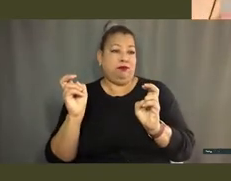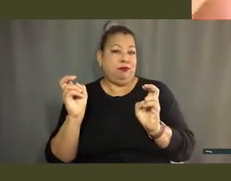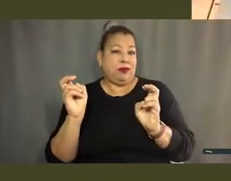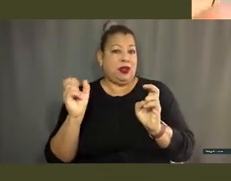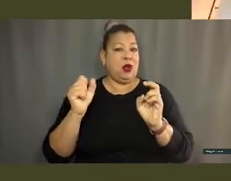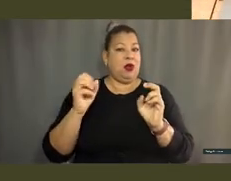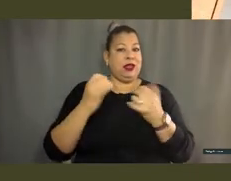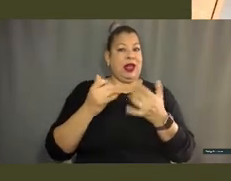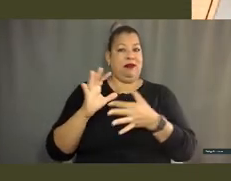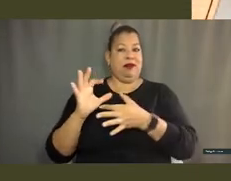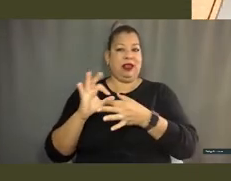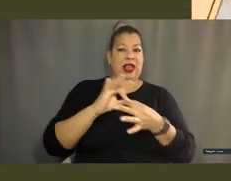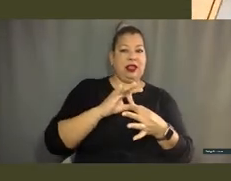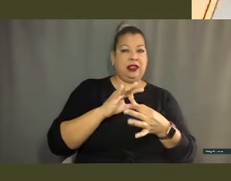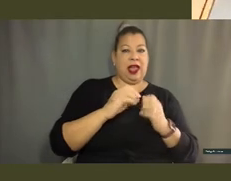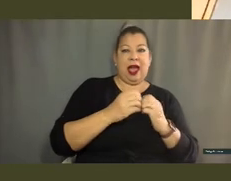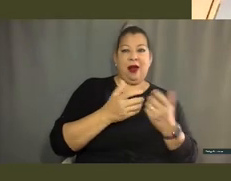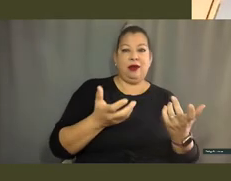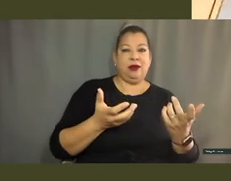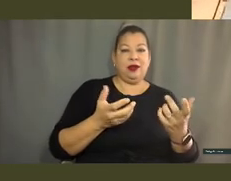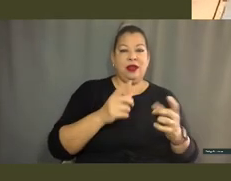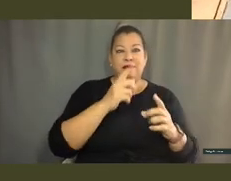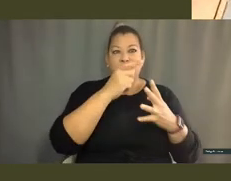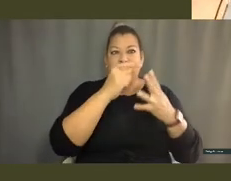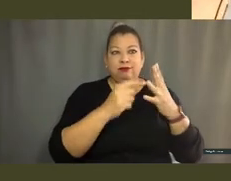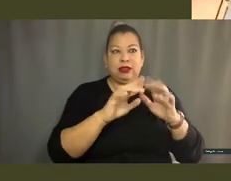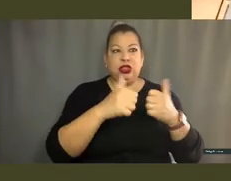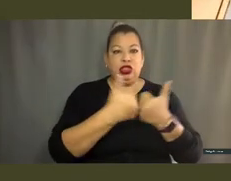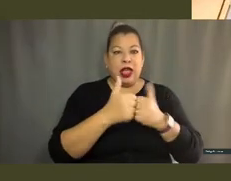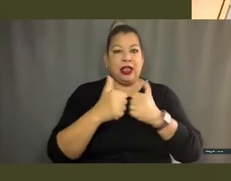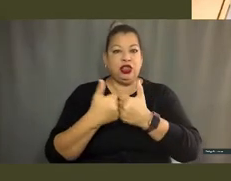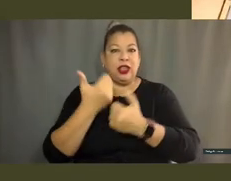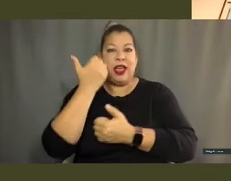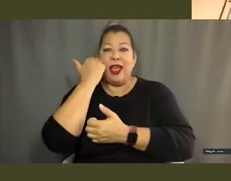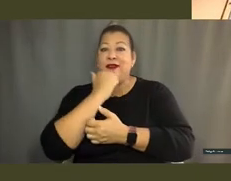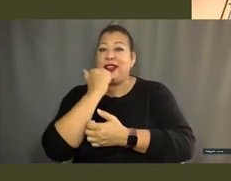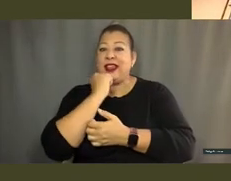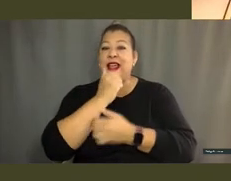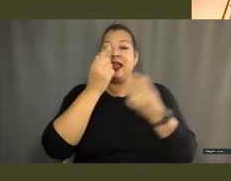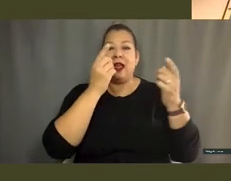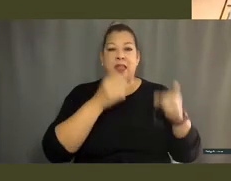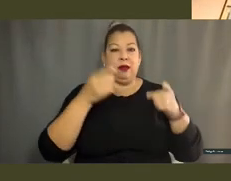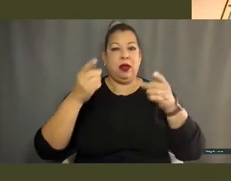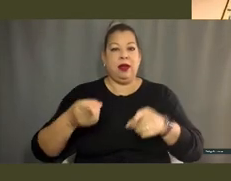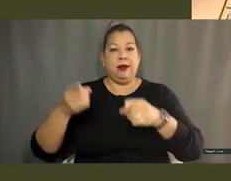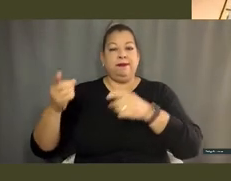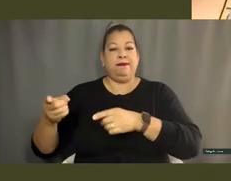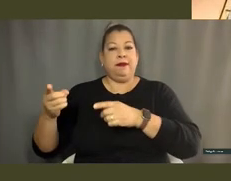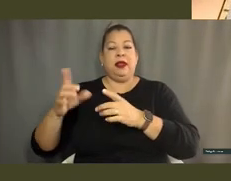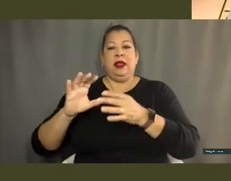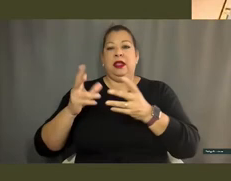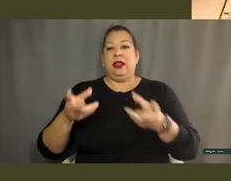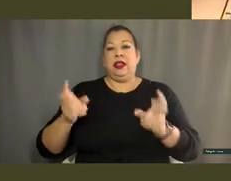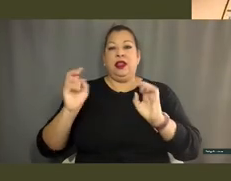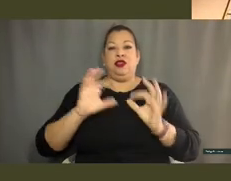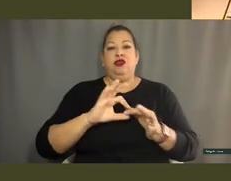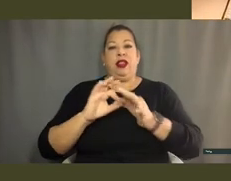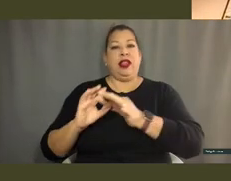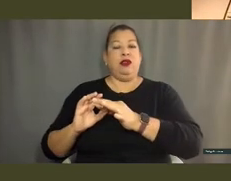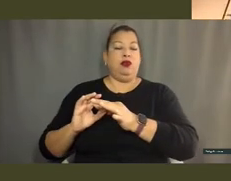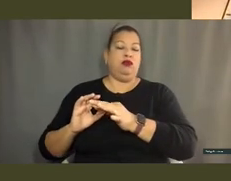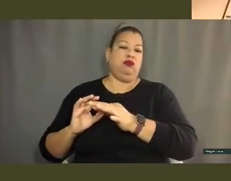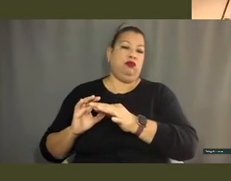link these particular challenges to the everyday challenges we're facing? You know, the whole issue around, you know,